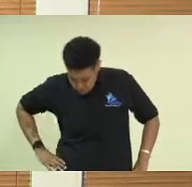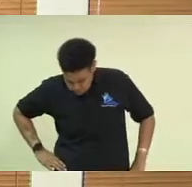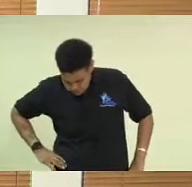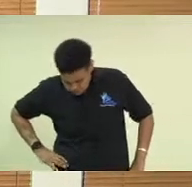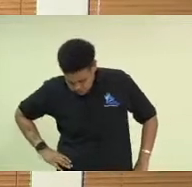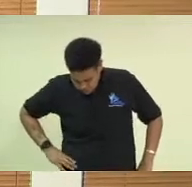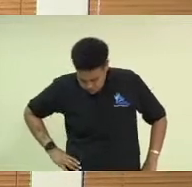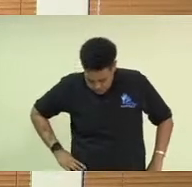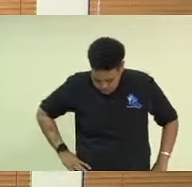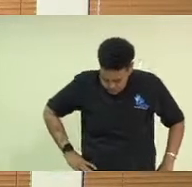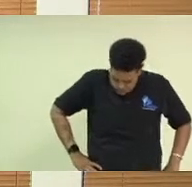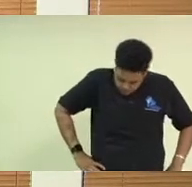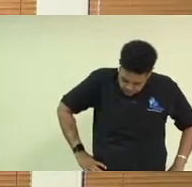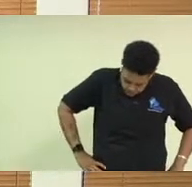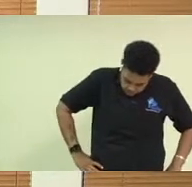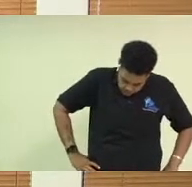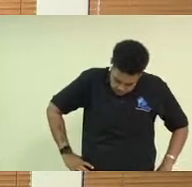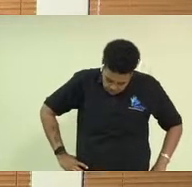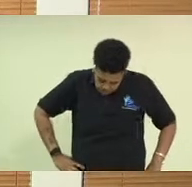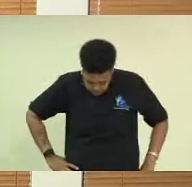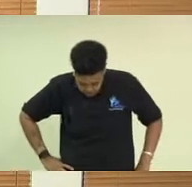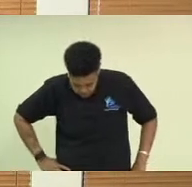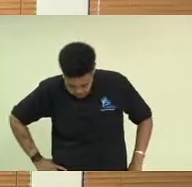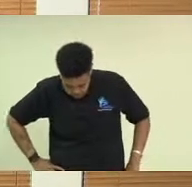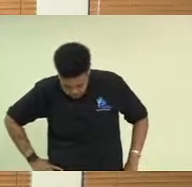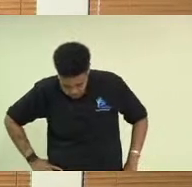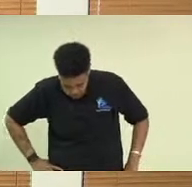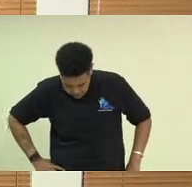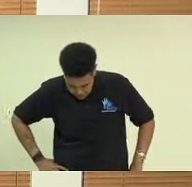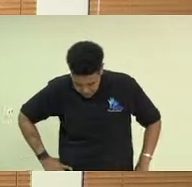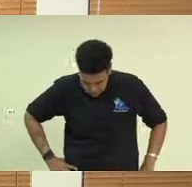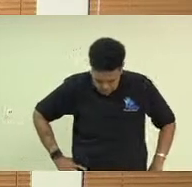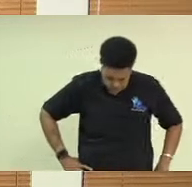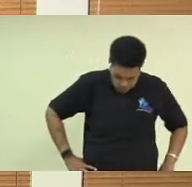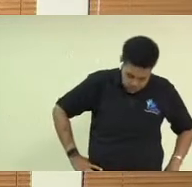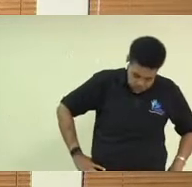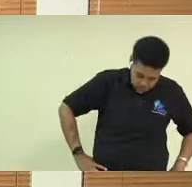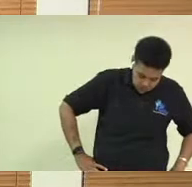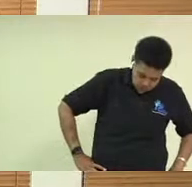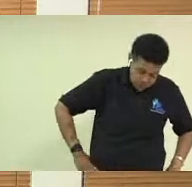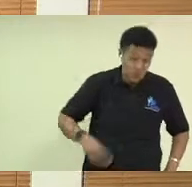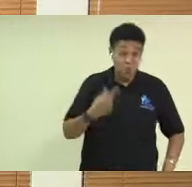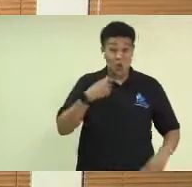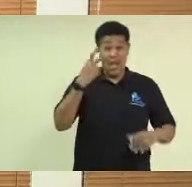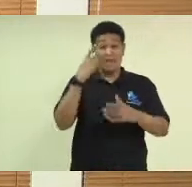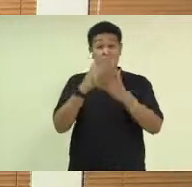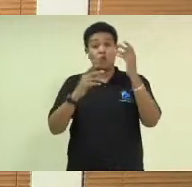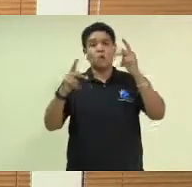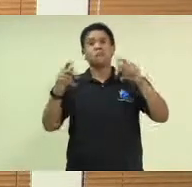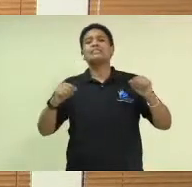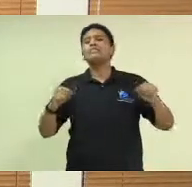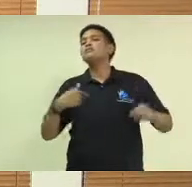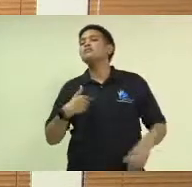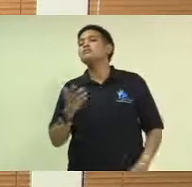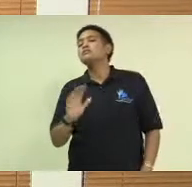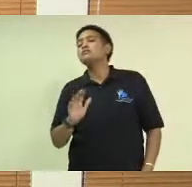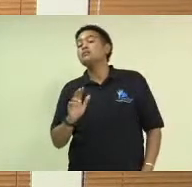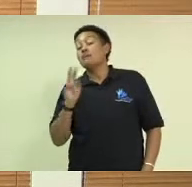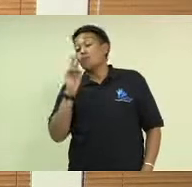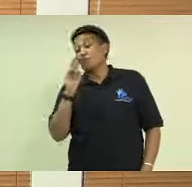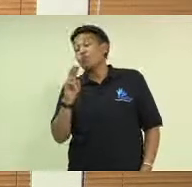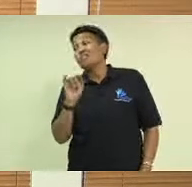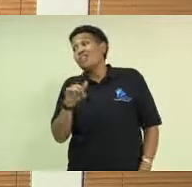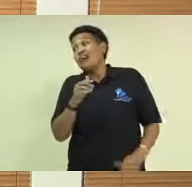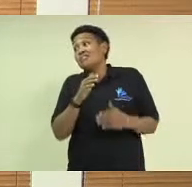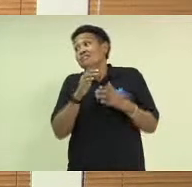point in our vaccine response. We believe that we will see a certain